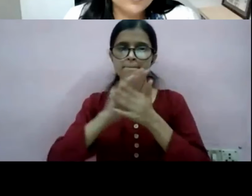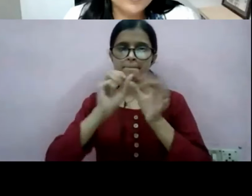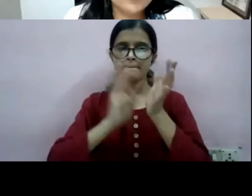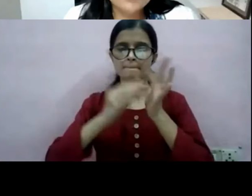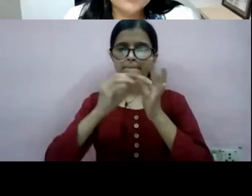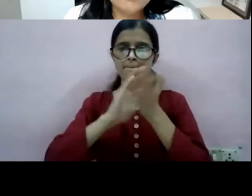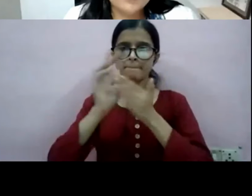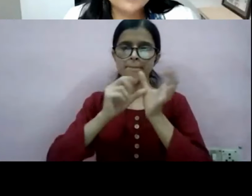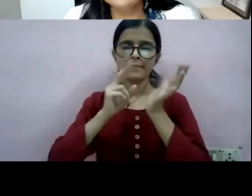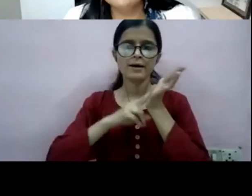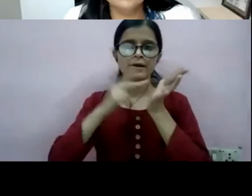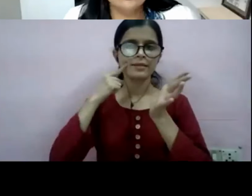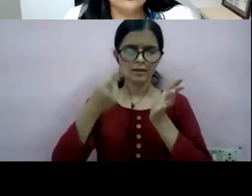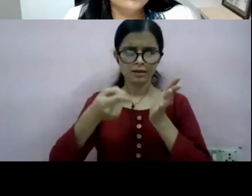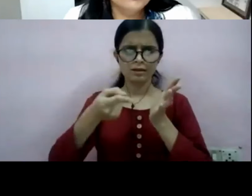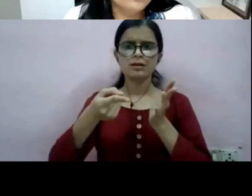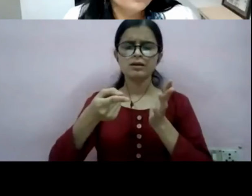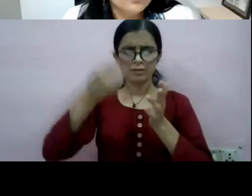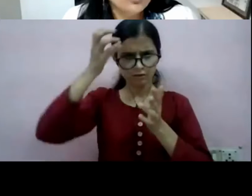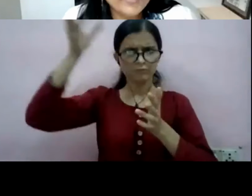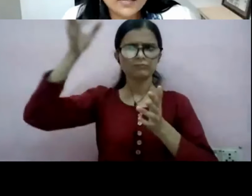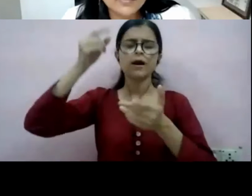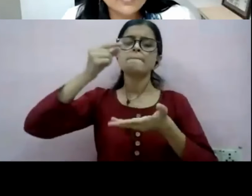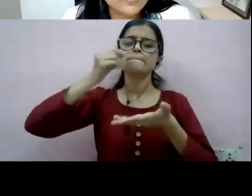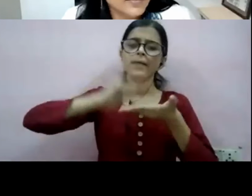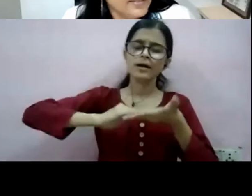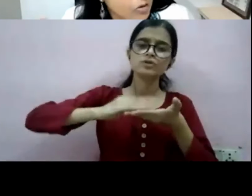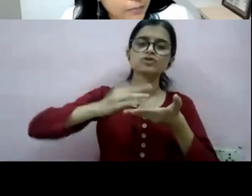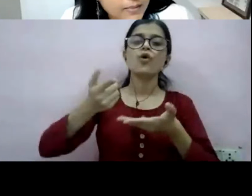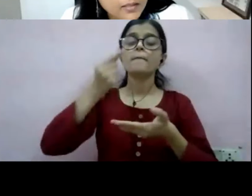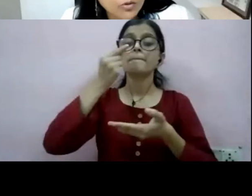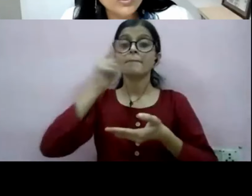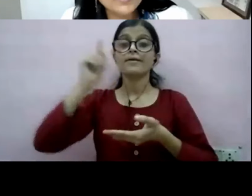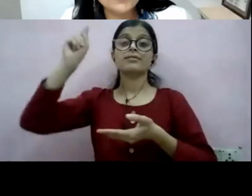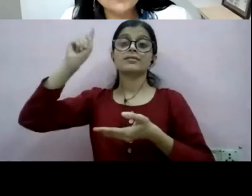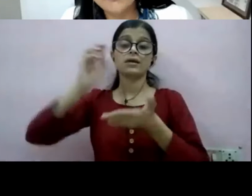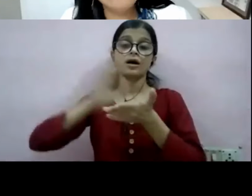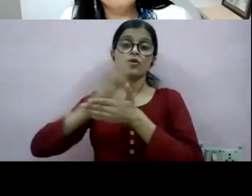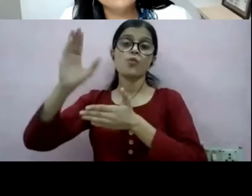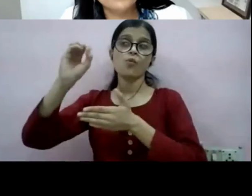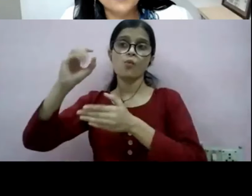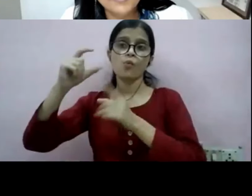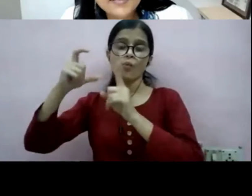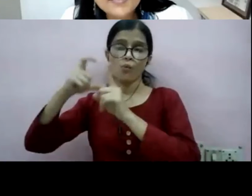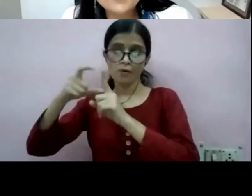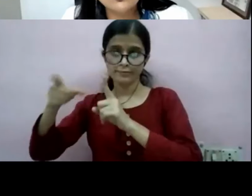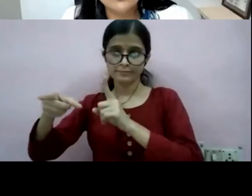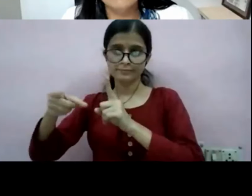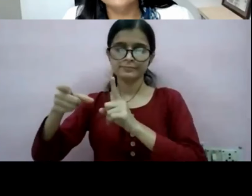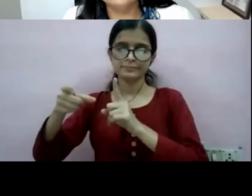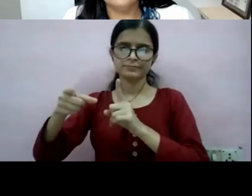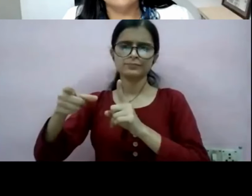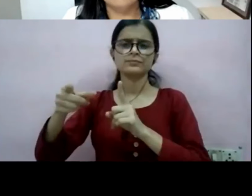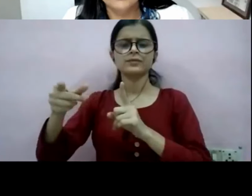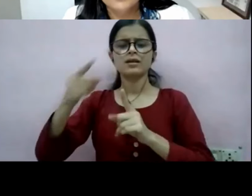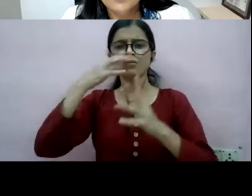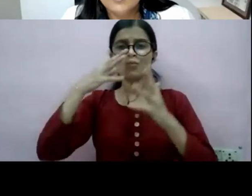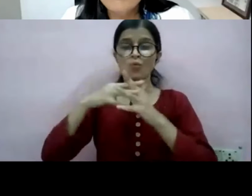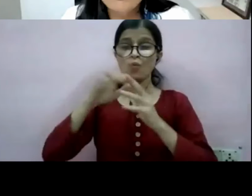cultural dictum that marriage and motherhood, which are seen to bestow a sense of purpose and identity to a woman's